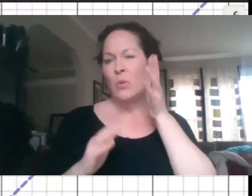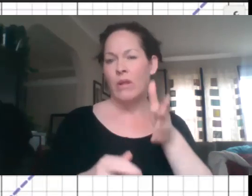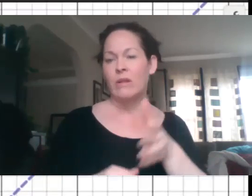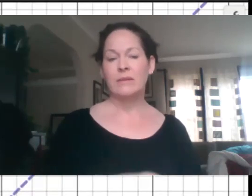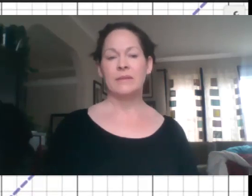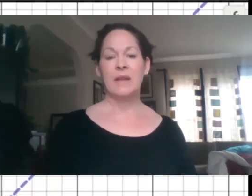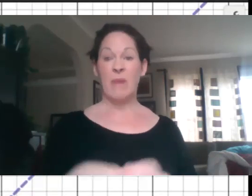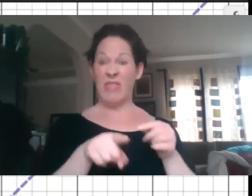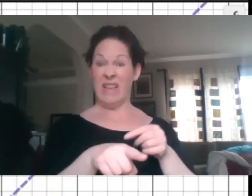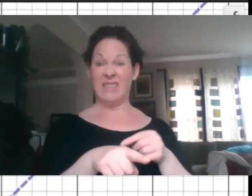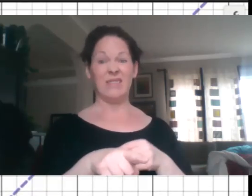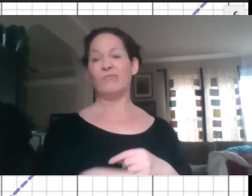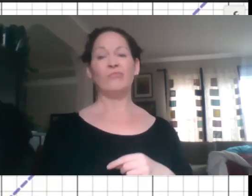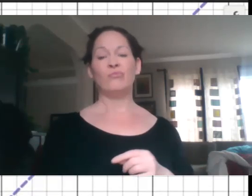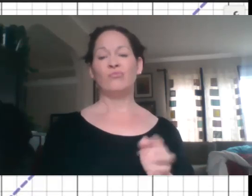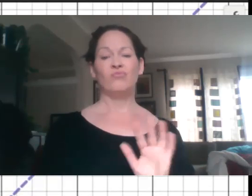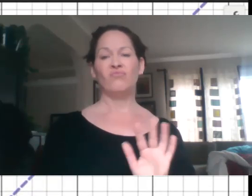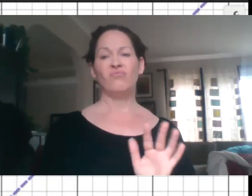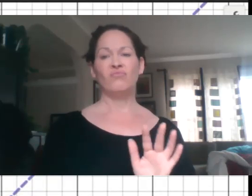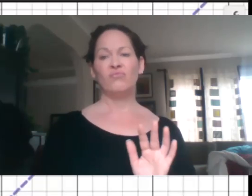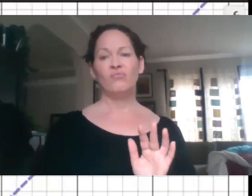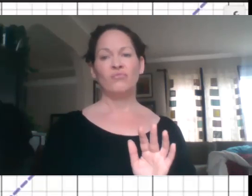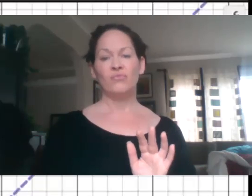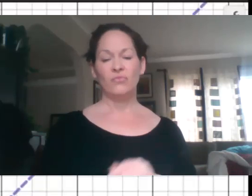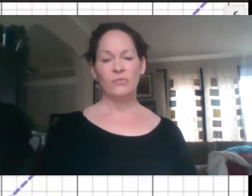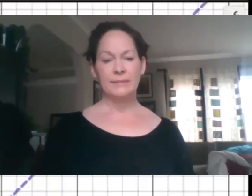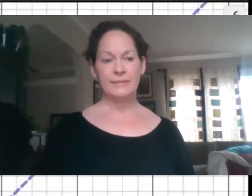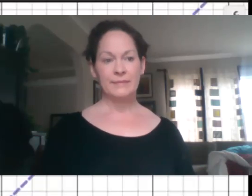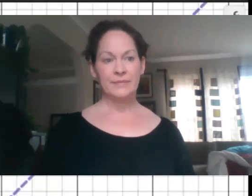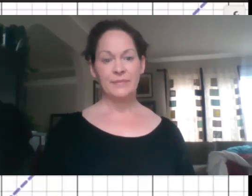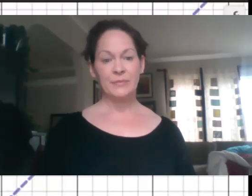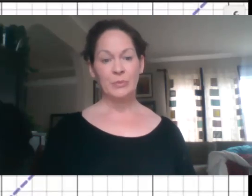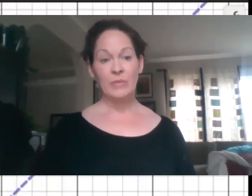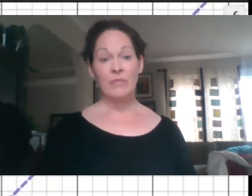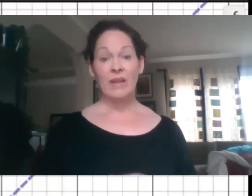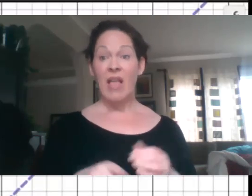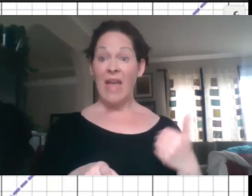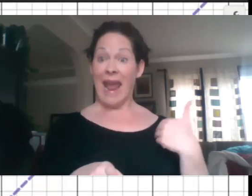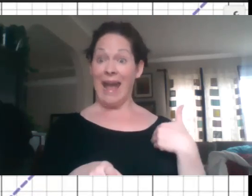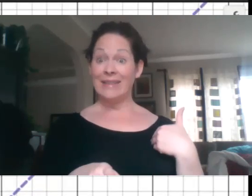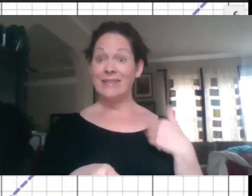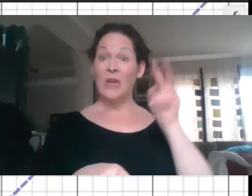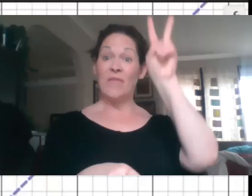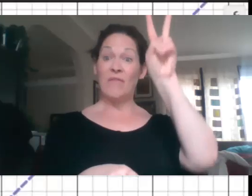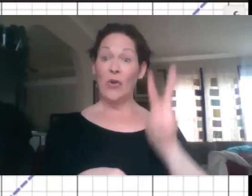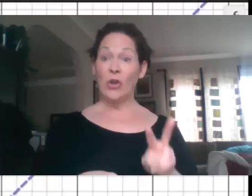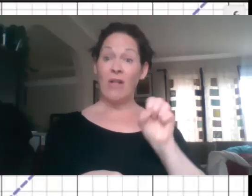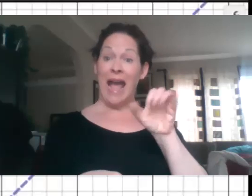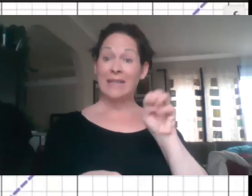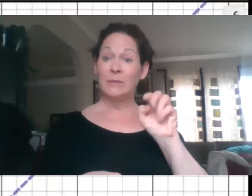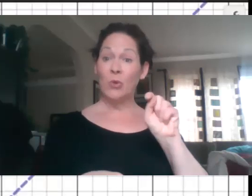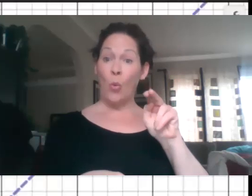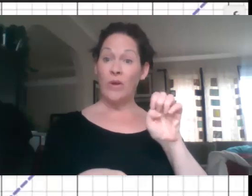But in this case, this horizontal asymptote eliminates things. It also has a vertical asymptote at 1, which means